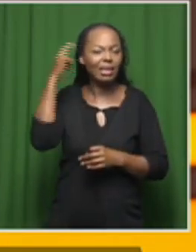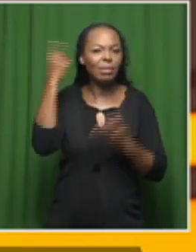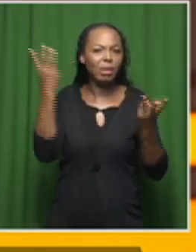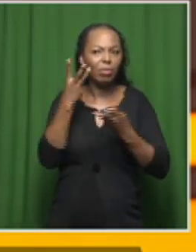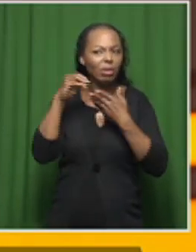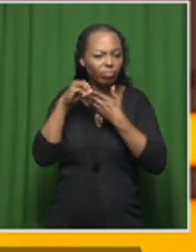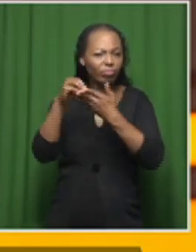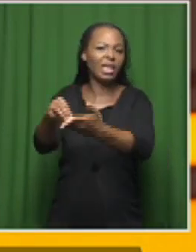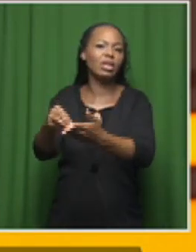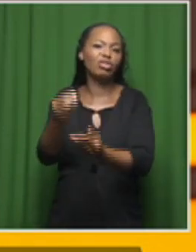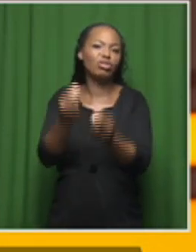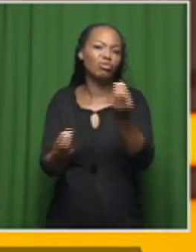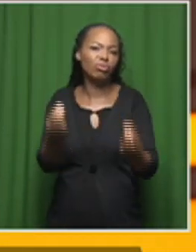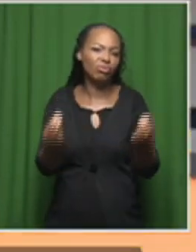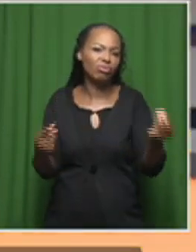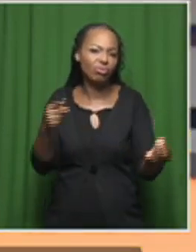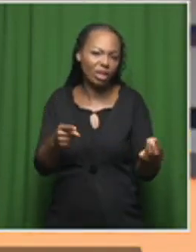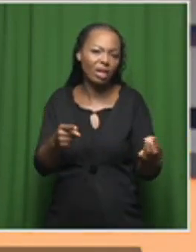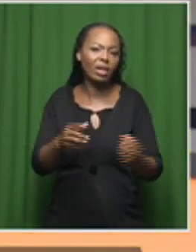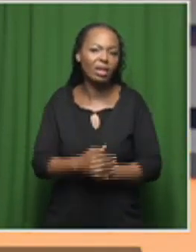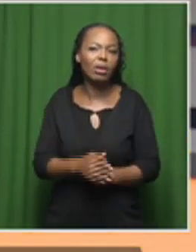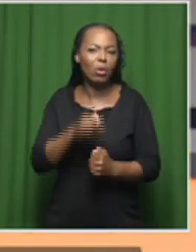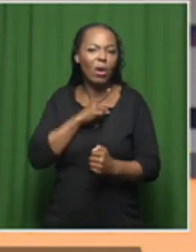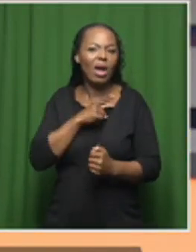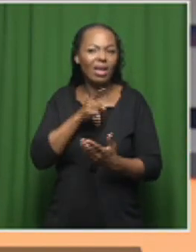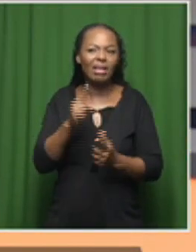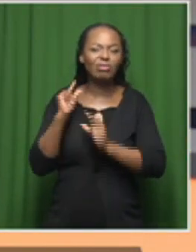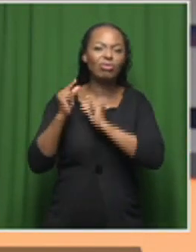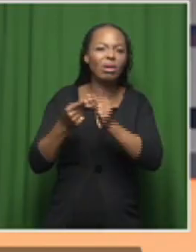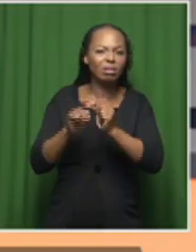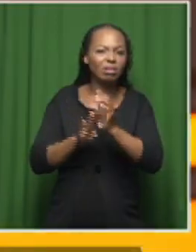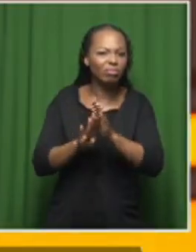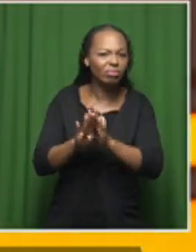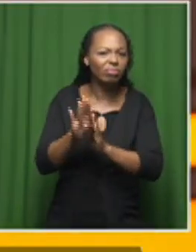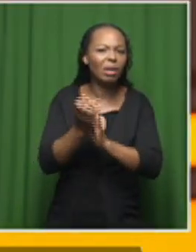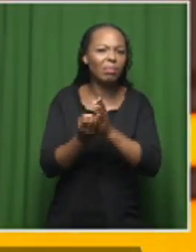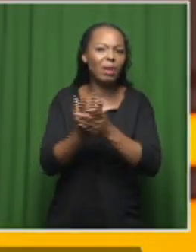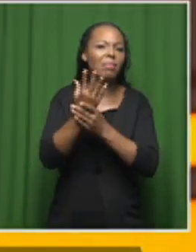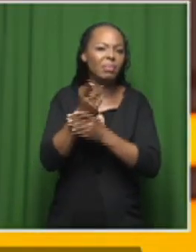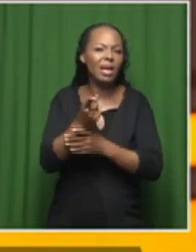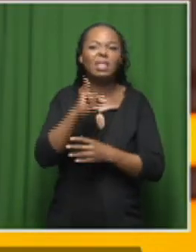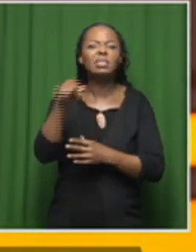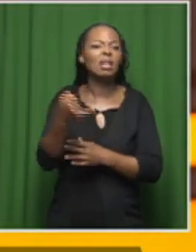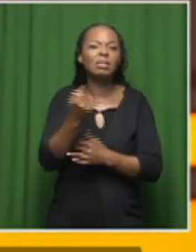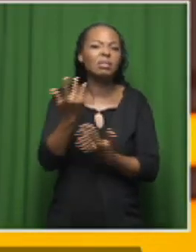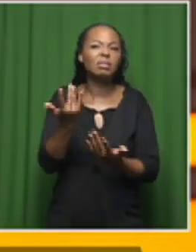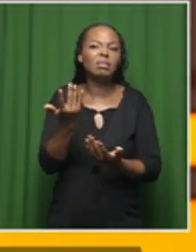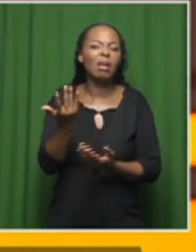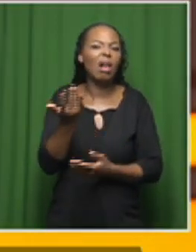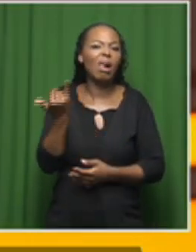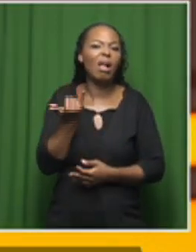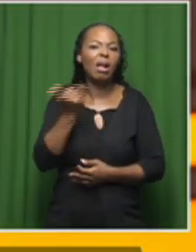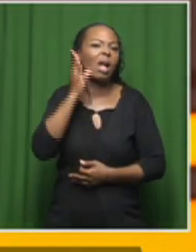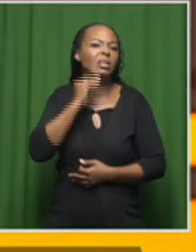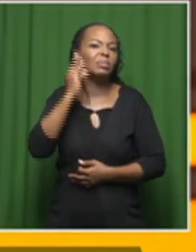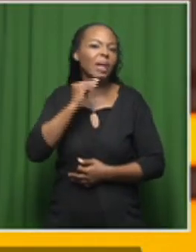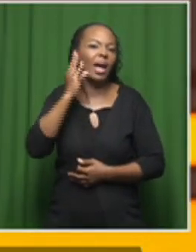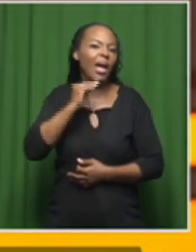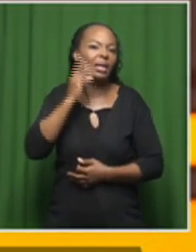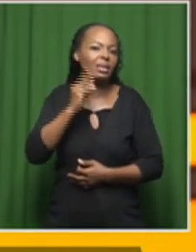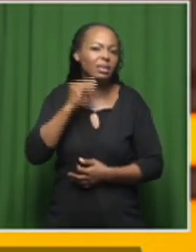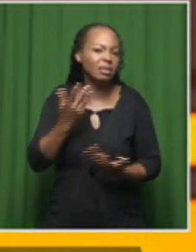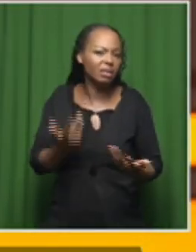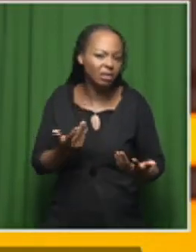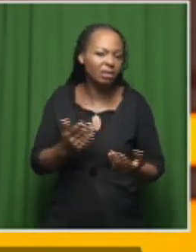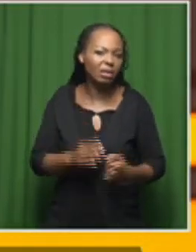Yes, it's an enriching and experience. just experience it. You Yes. don't. It's often associated with, you